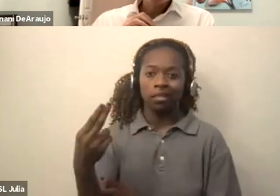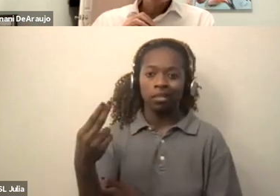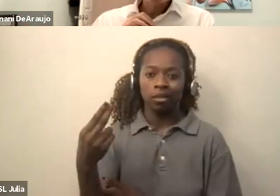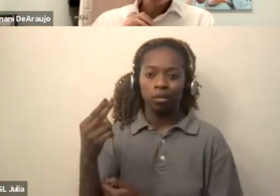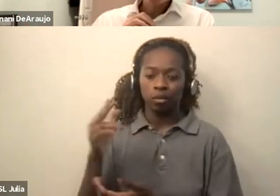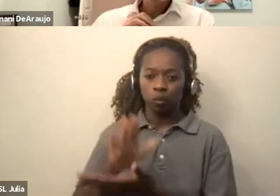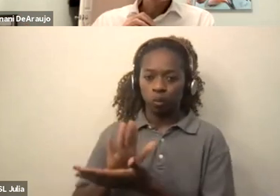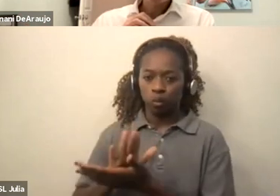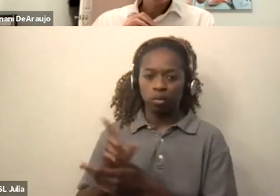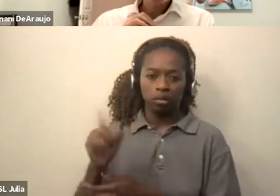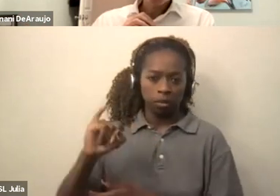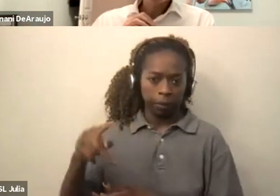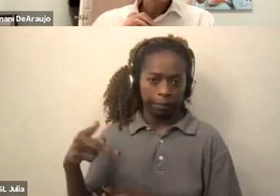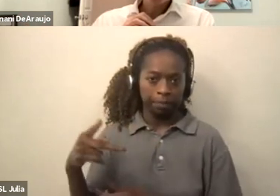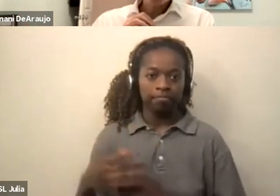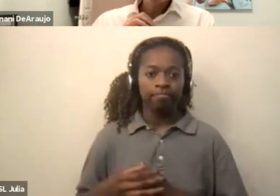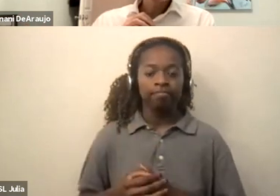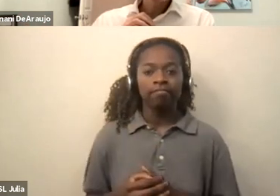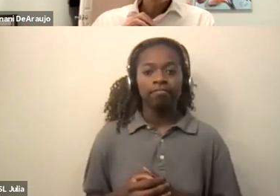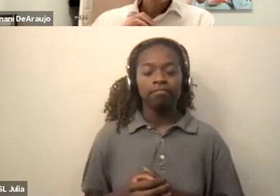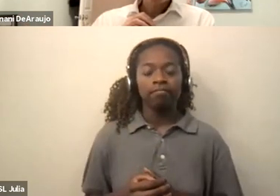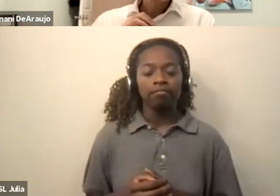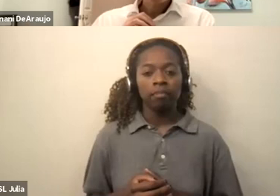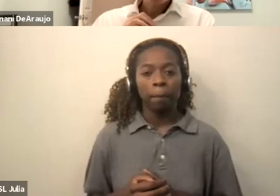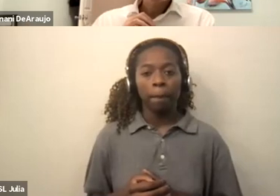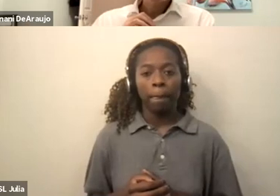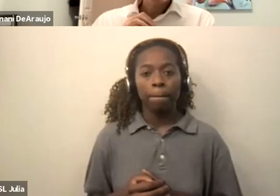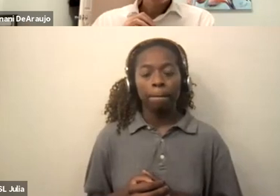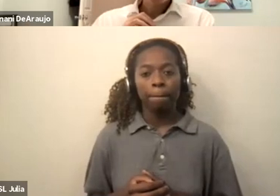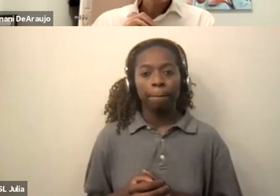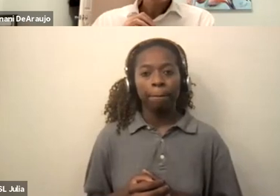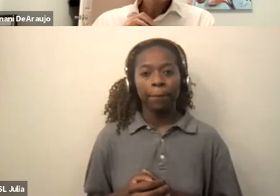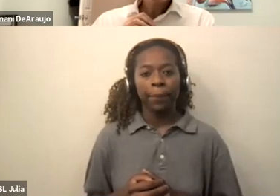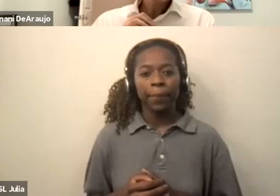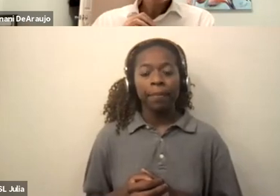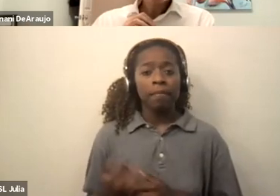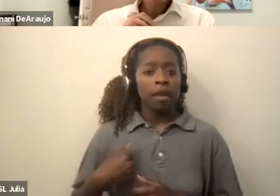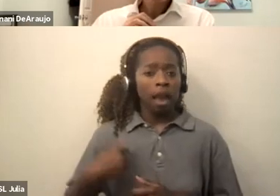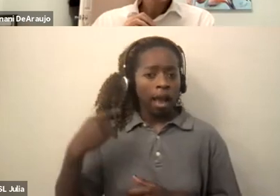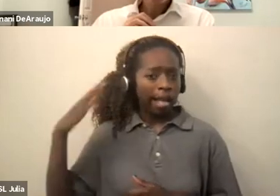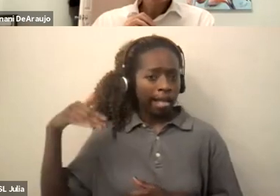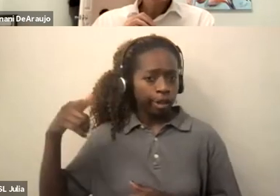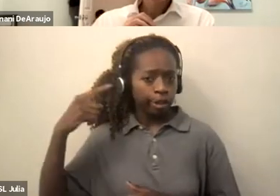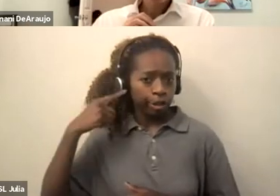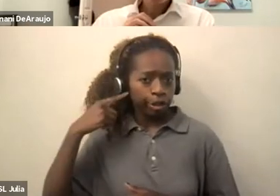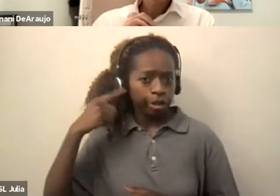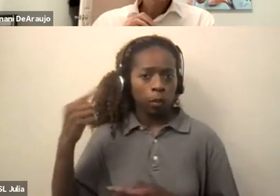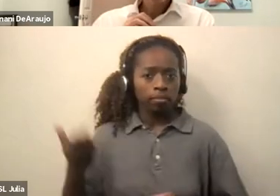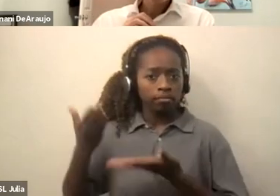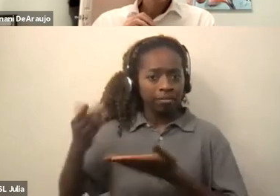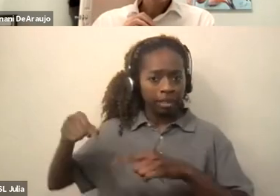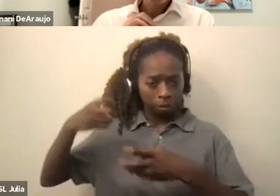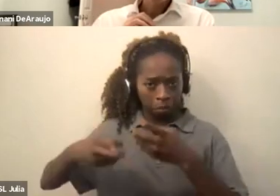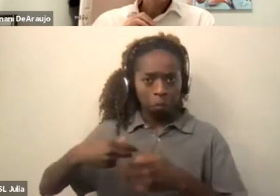um i didn't hear anyone addressing this issue but i noticed that it's been an issue